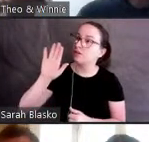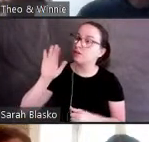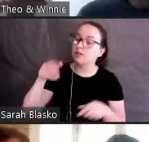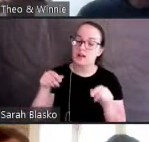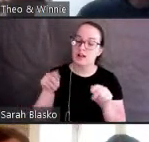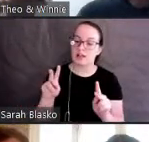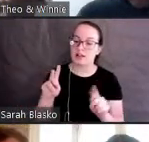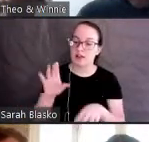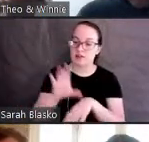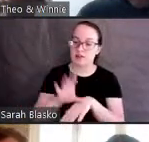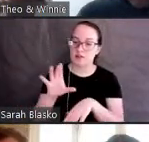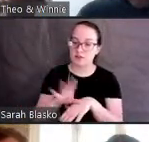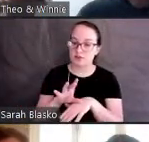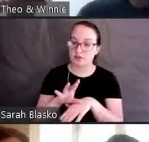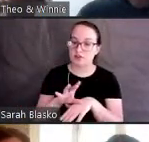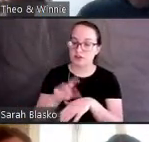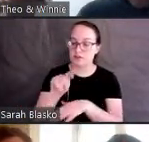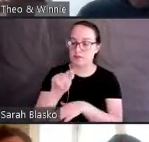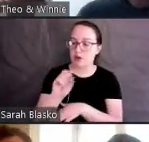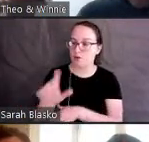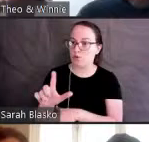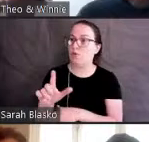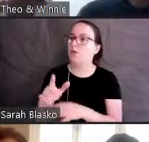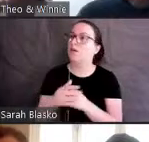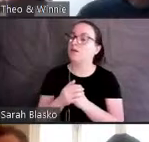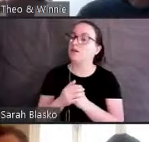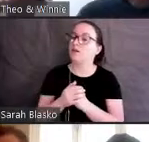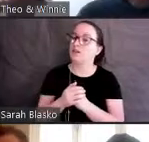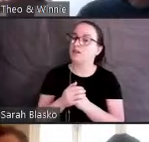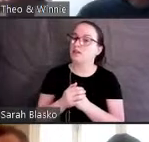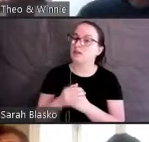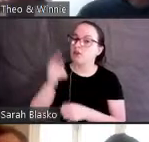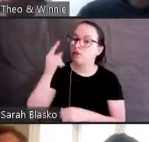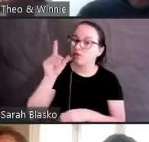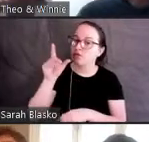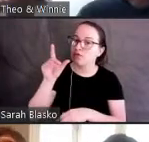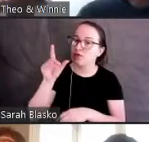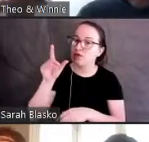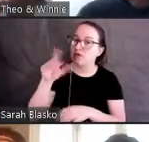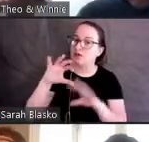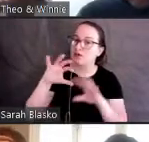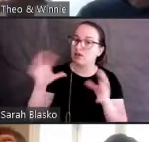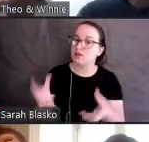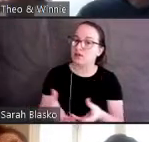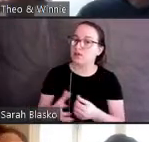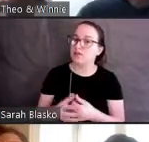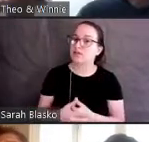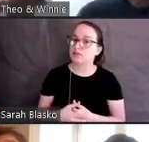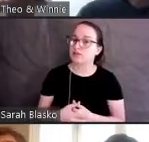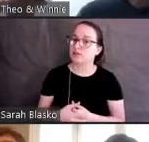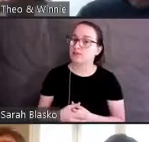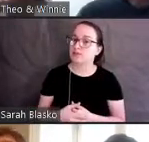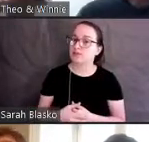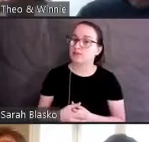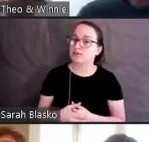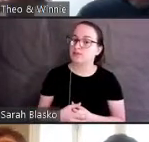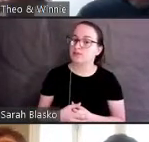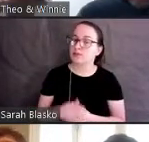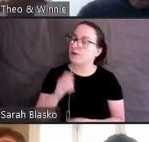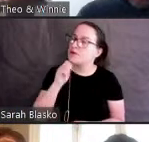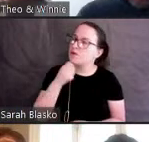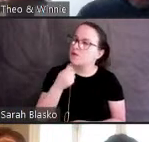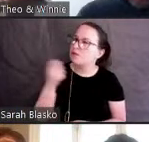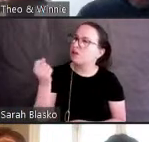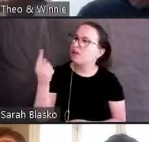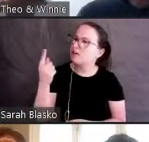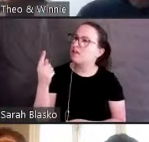wisdom, but to reveal your grace. It's just empowering. It's cool to know that, you know, you're a part of something much bigger